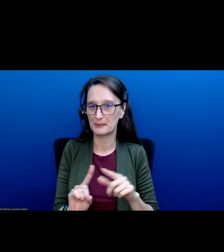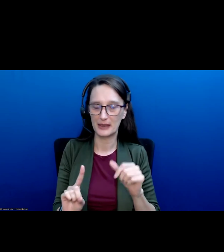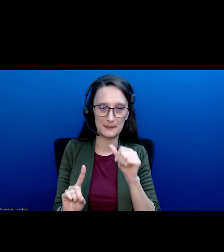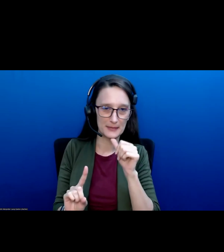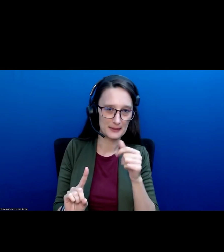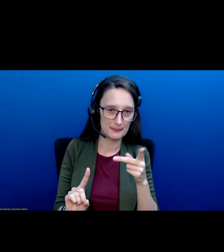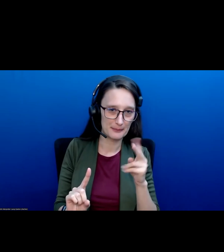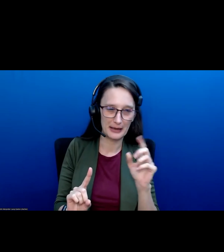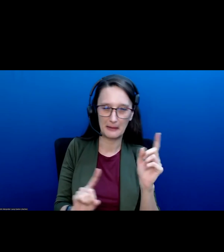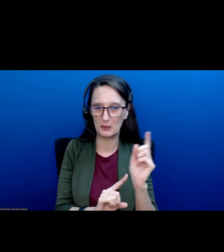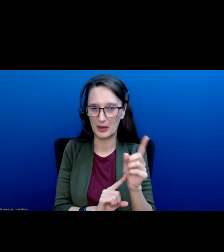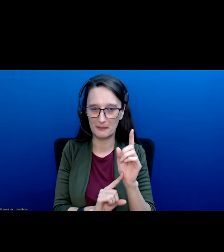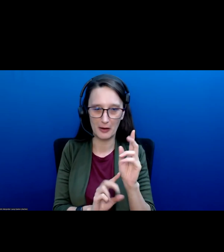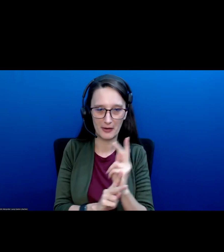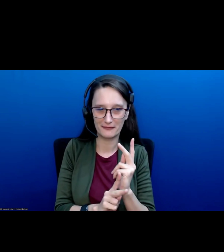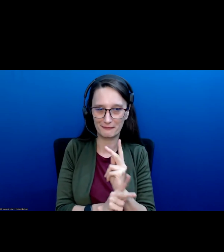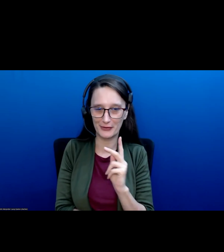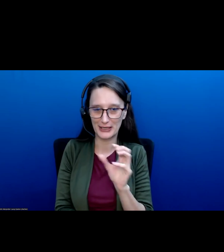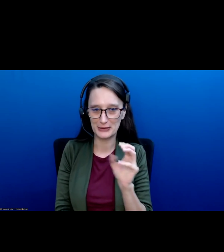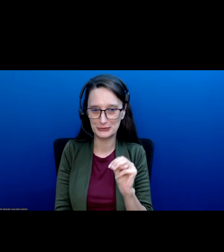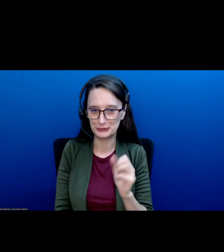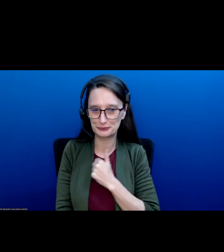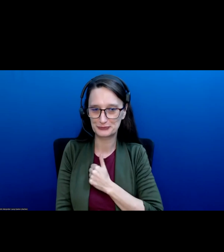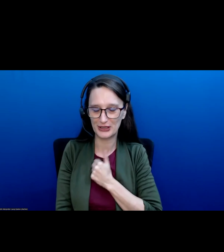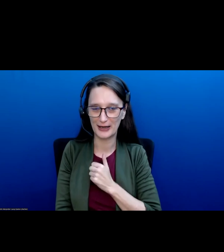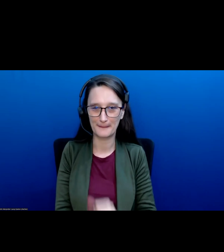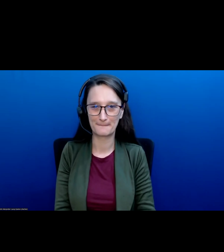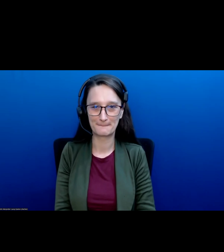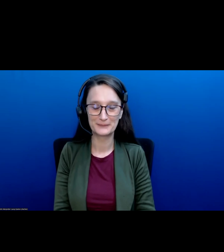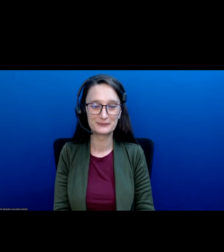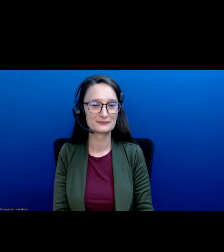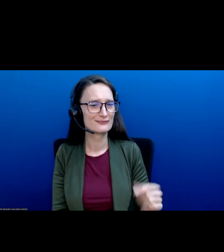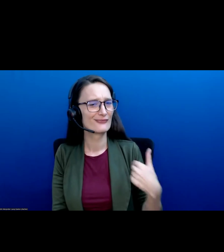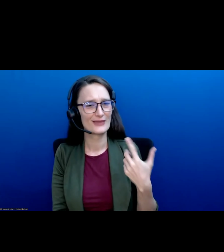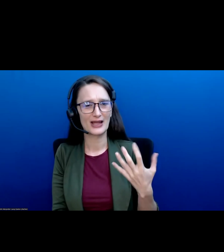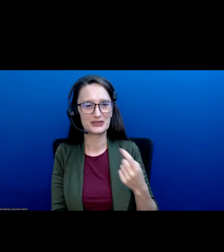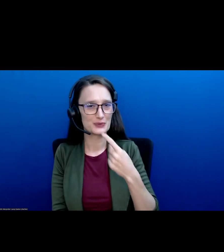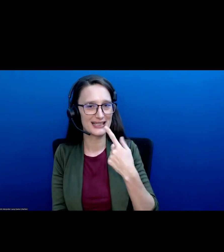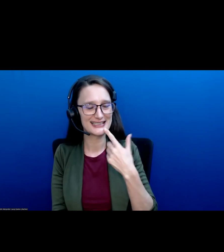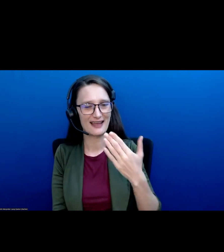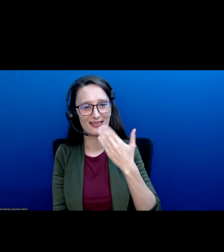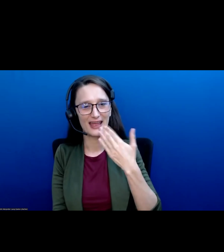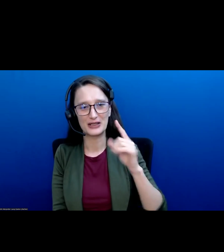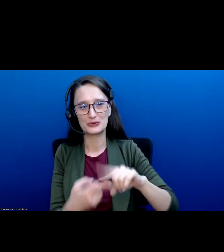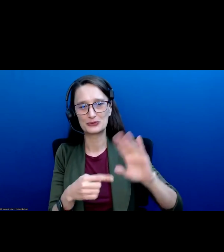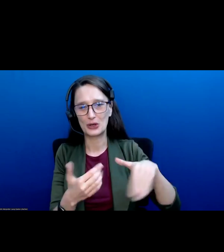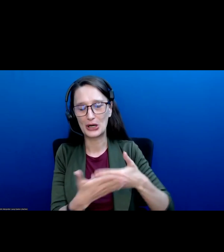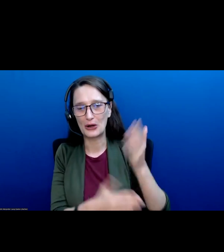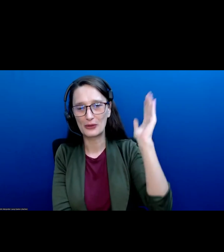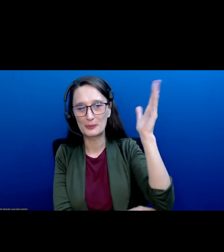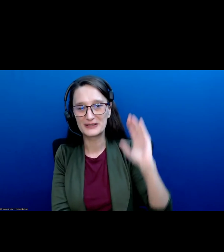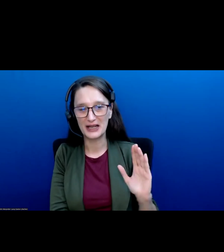1 second. So sorry. I just want to say thank you to all the presenters too, you guys. I know we were trying